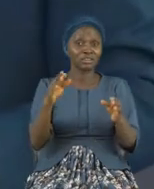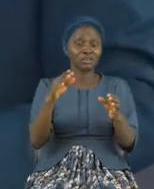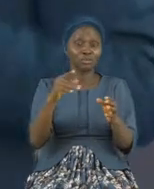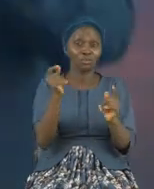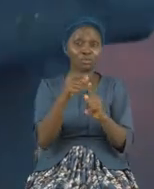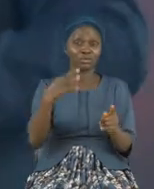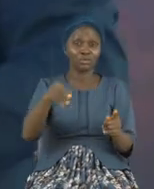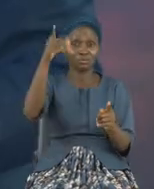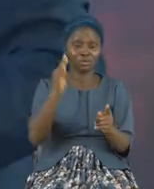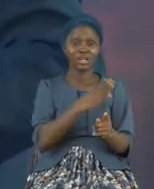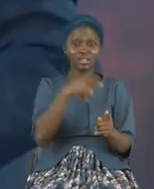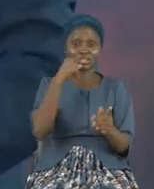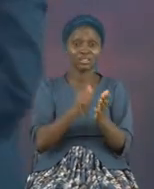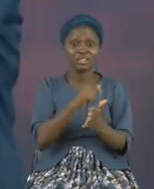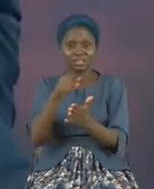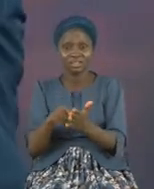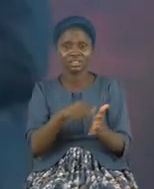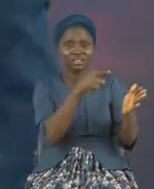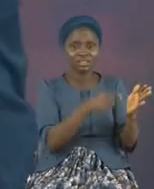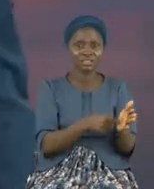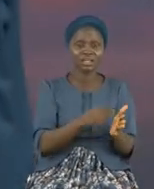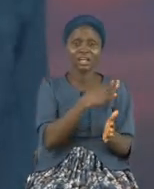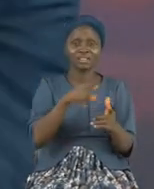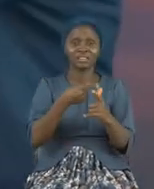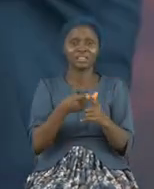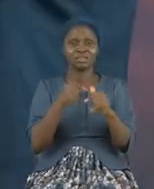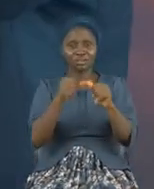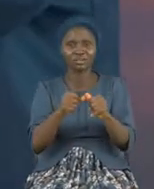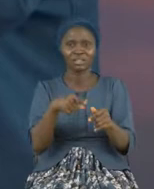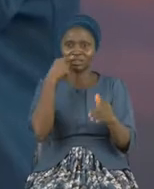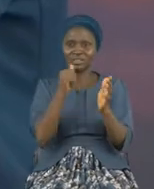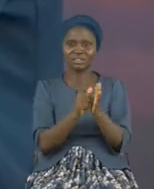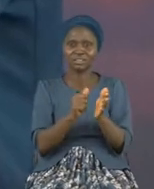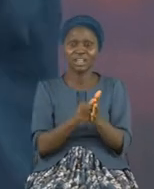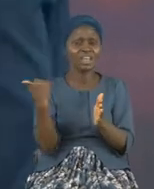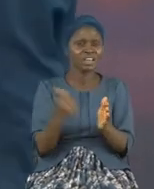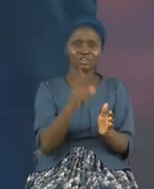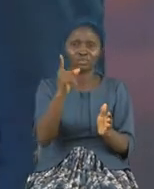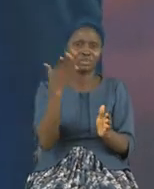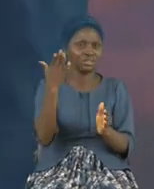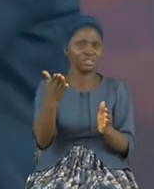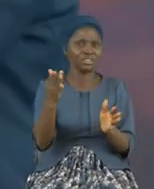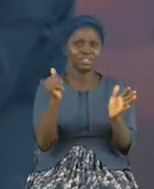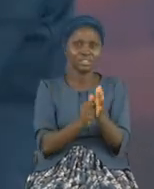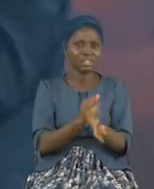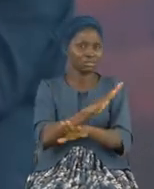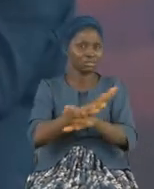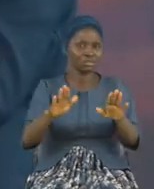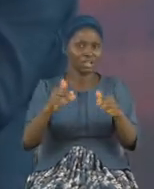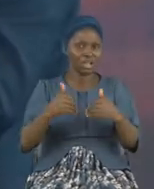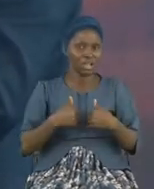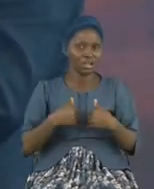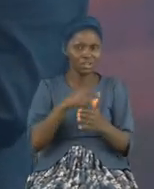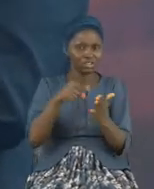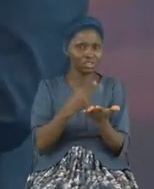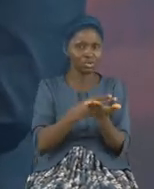this. And then he branched off and he said, anyone there that does not have this holiness of